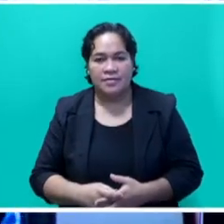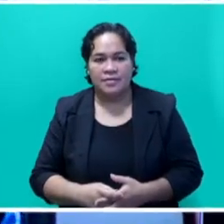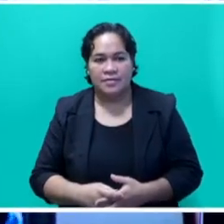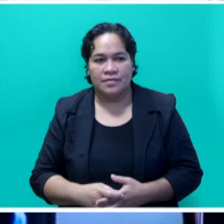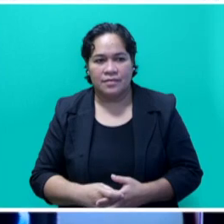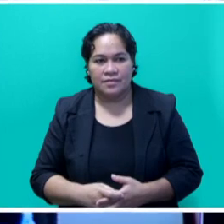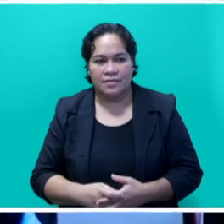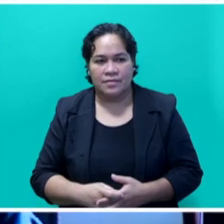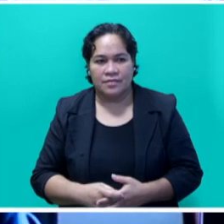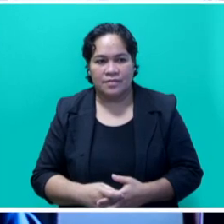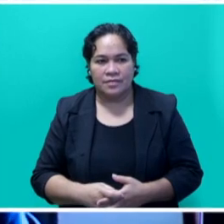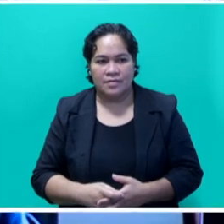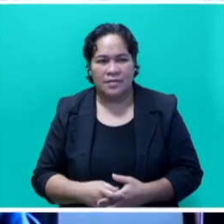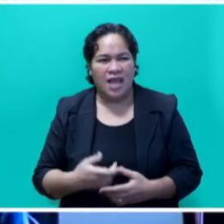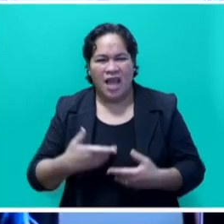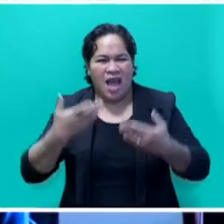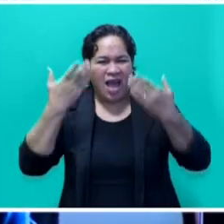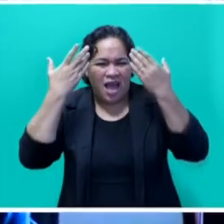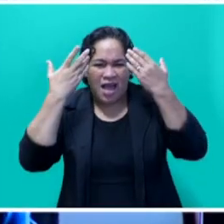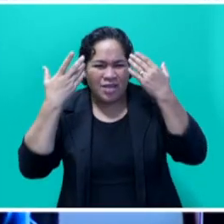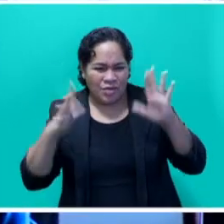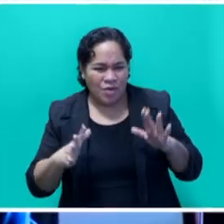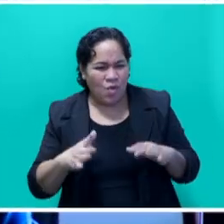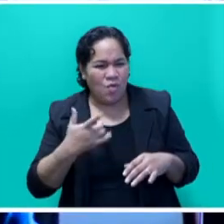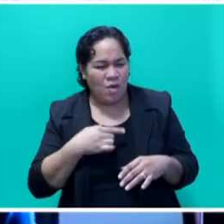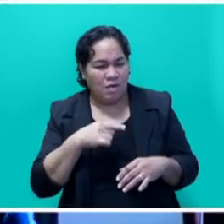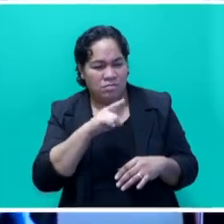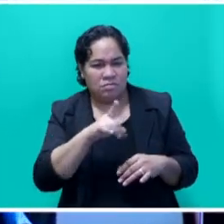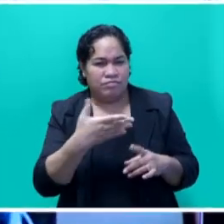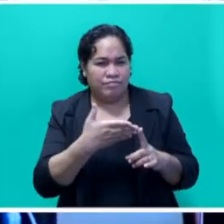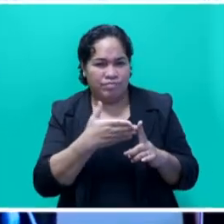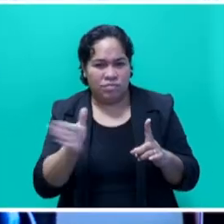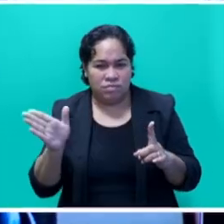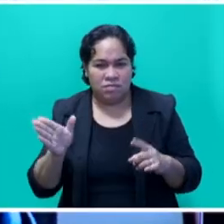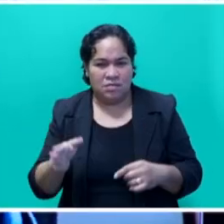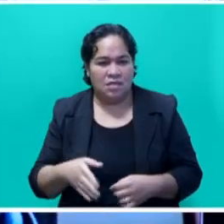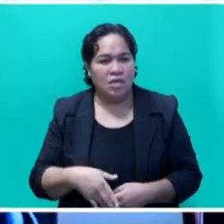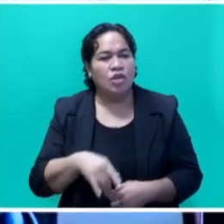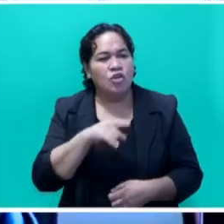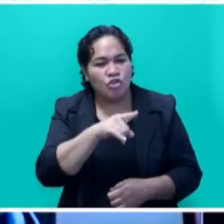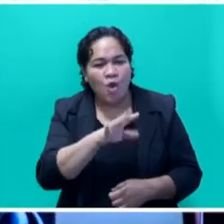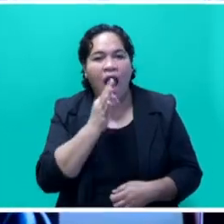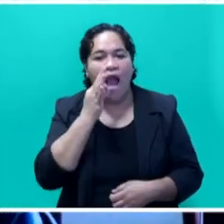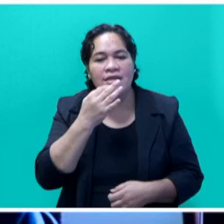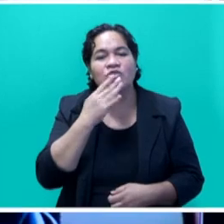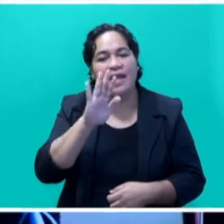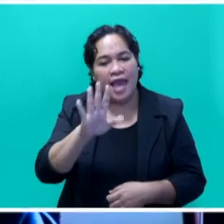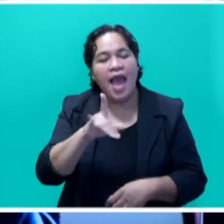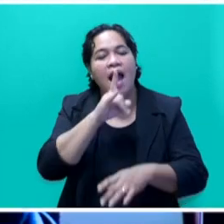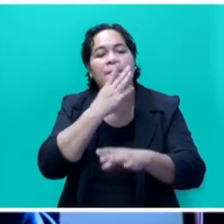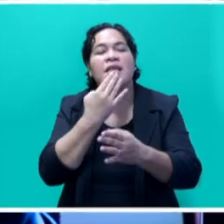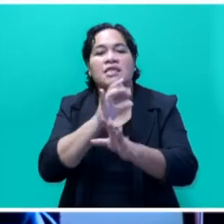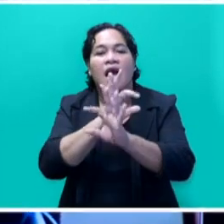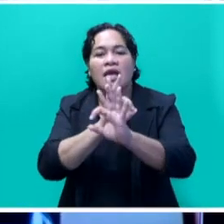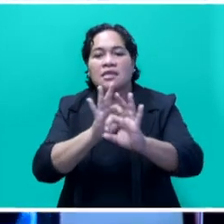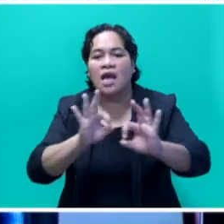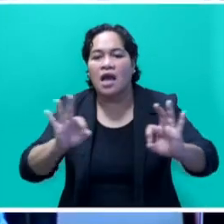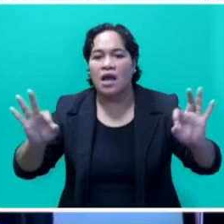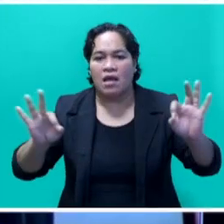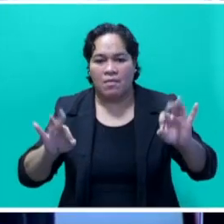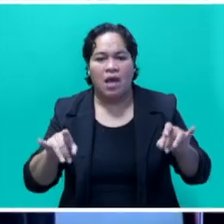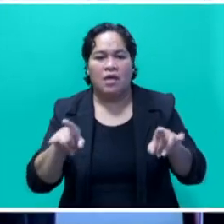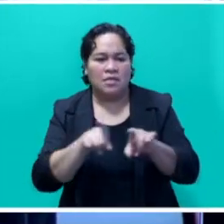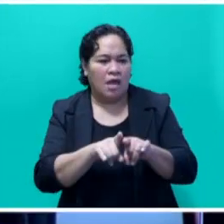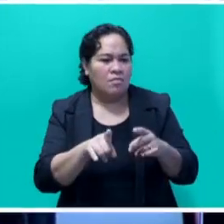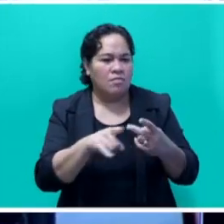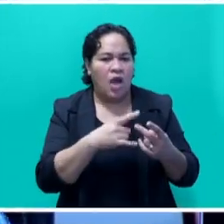behind that. I do not see how that is relevant. They appeal for calm. Honorable Kepa appealed for calm. Honorable